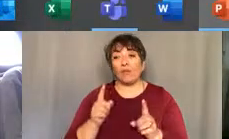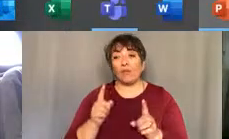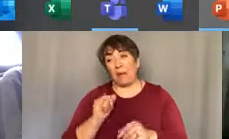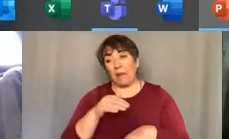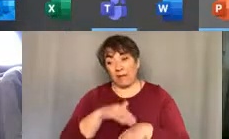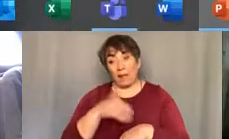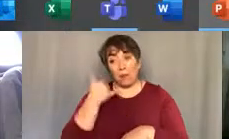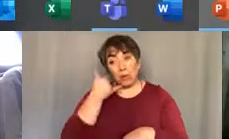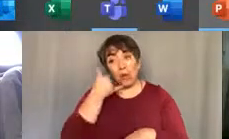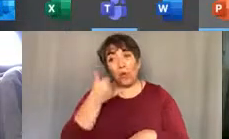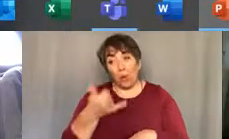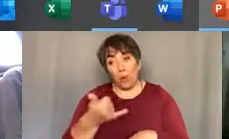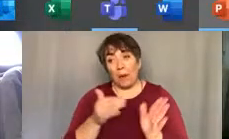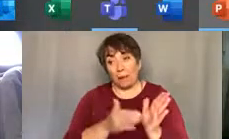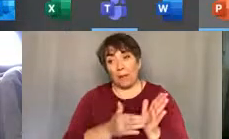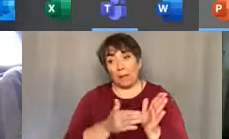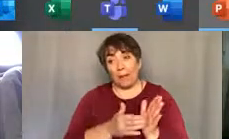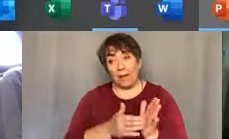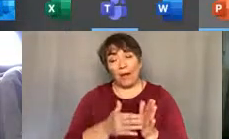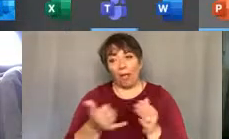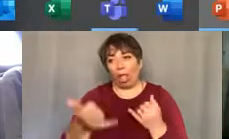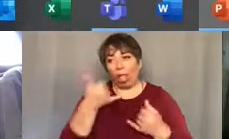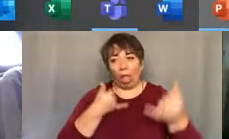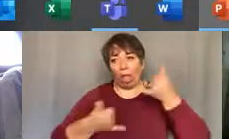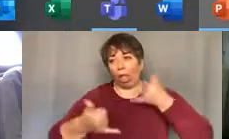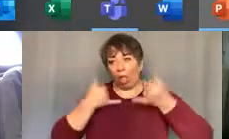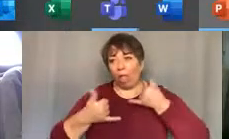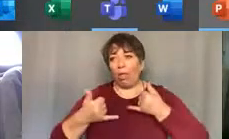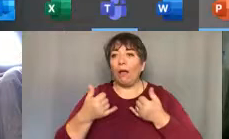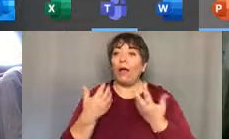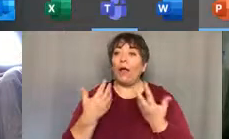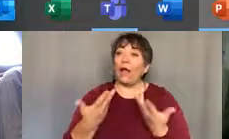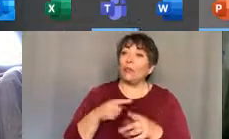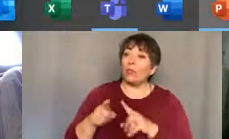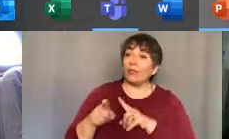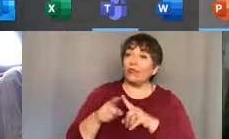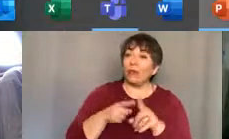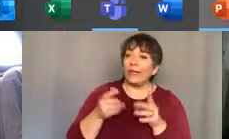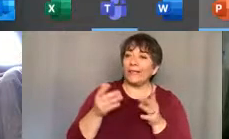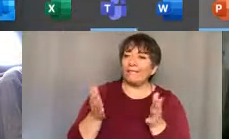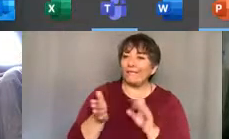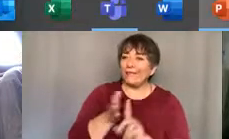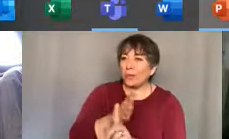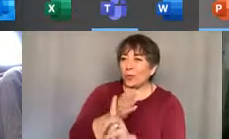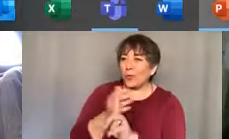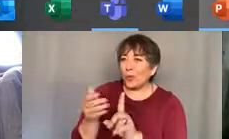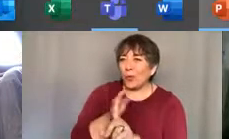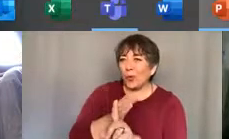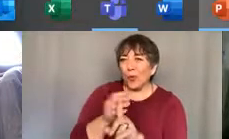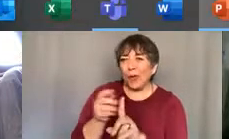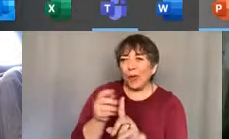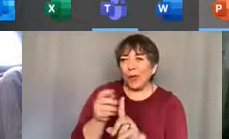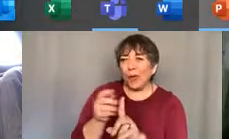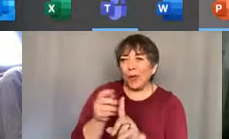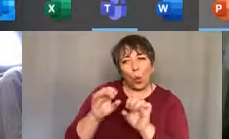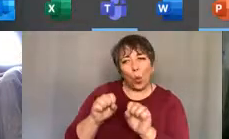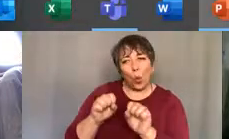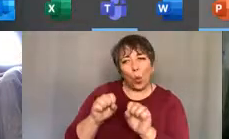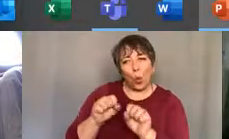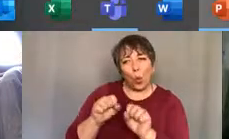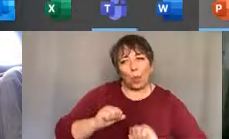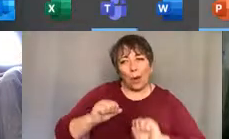appreciate, it is the busiest time of the week, and we do openly encourage patients, if they can wait till later on in the week, then there'll be